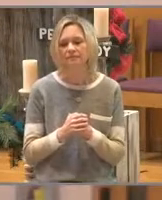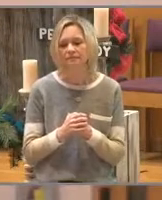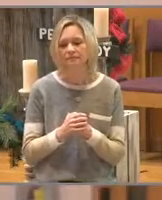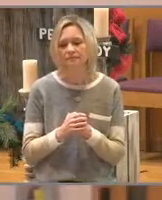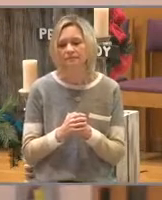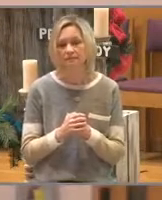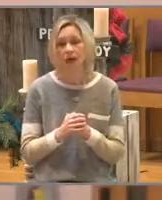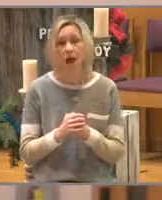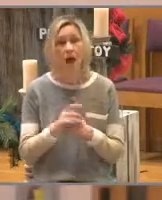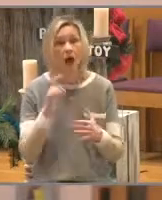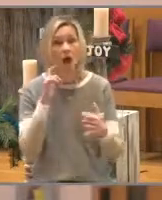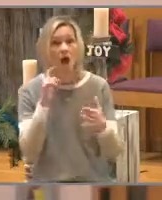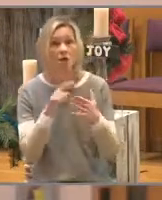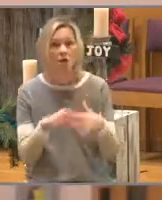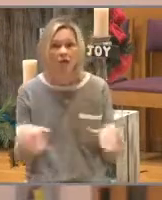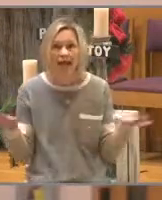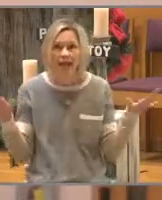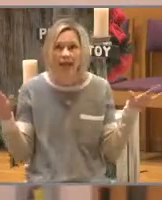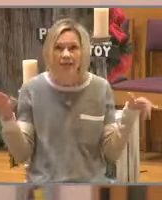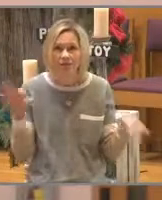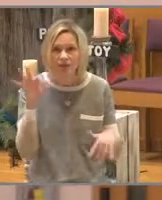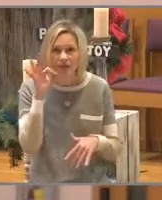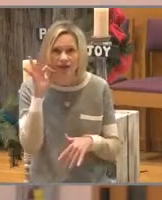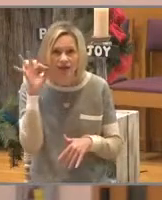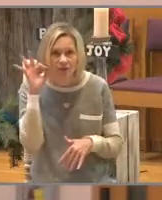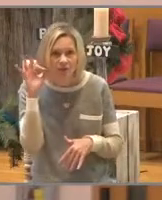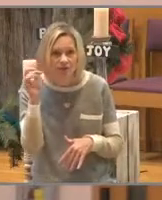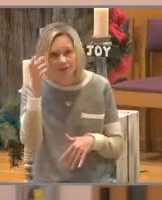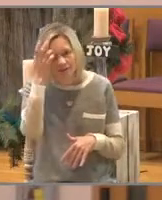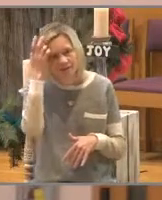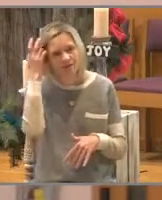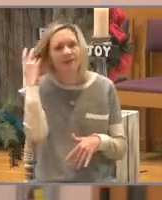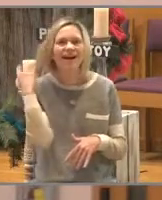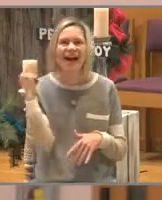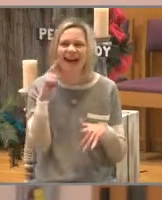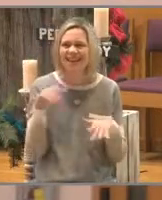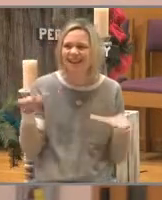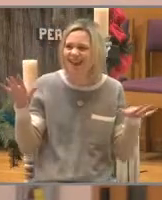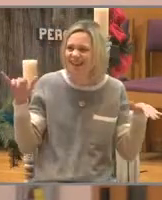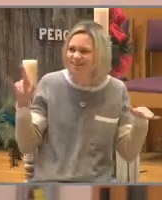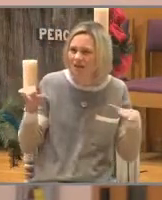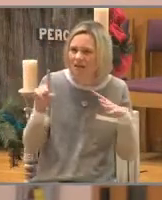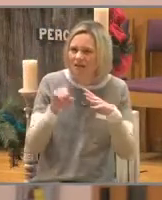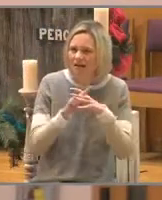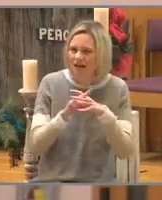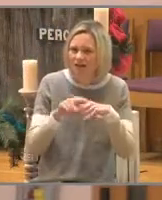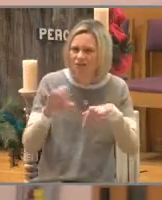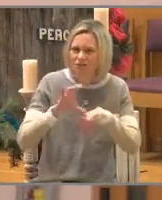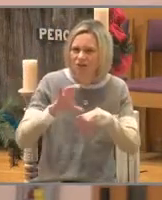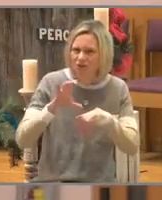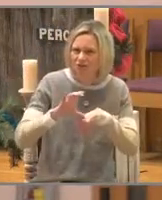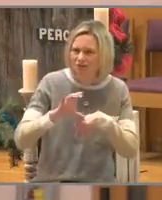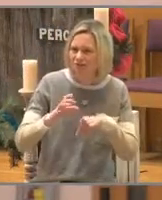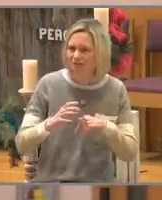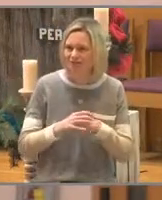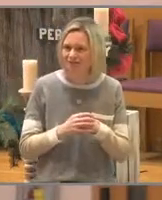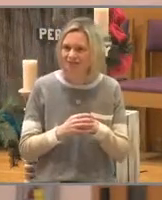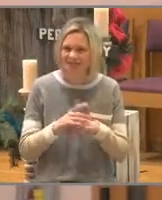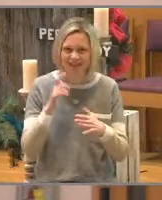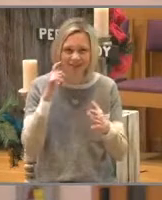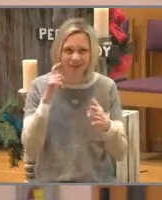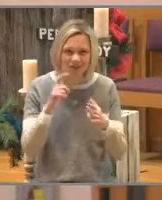You noticed there were angel feathers. Friends, I think angels have visited our sanctuary. Do you